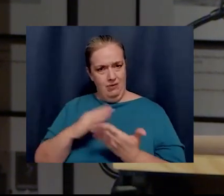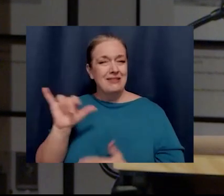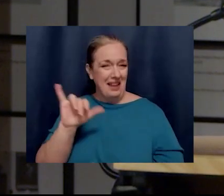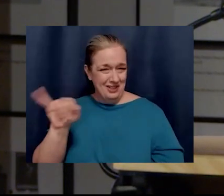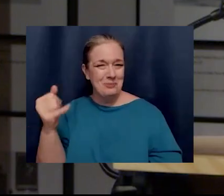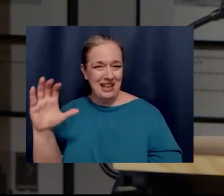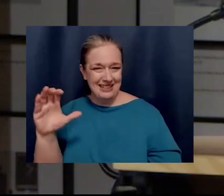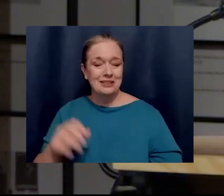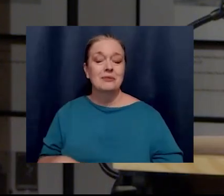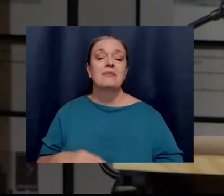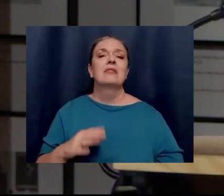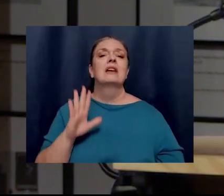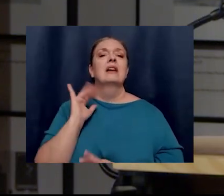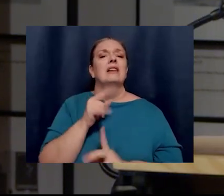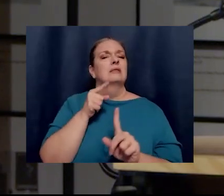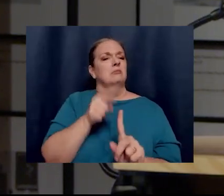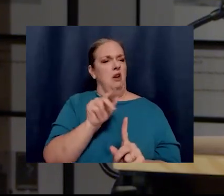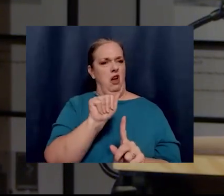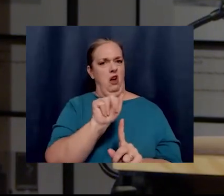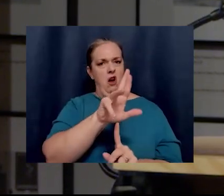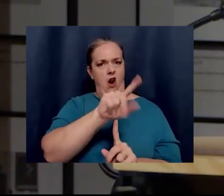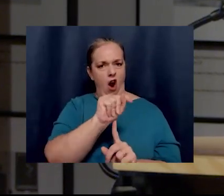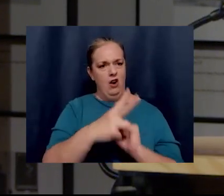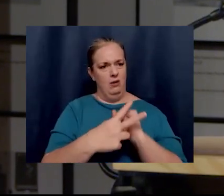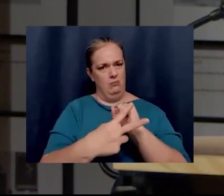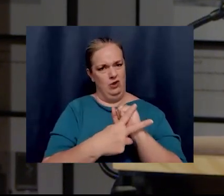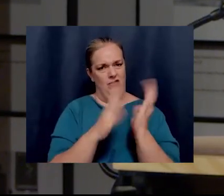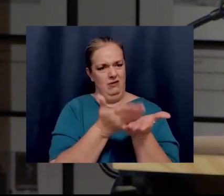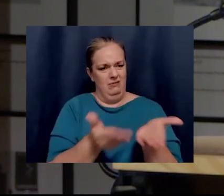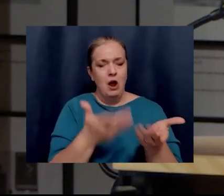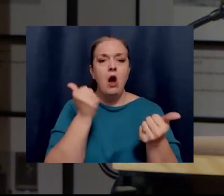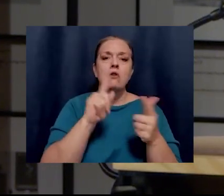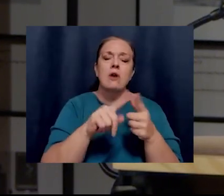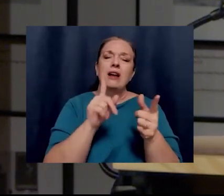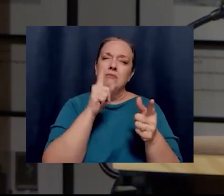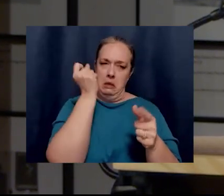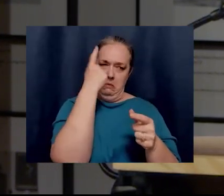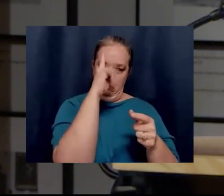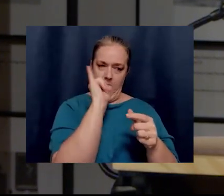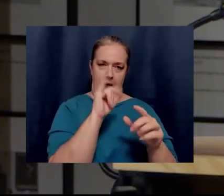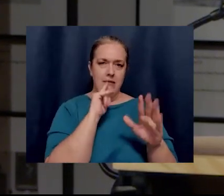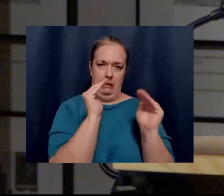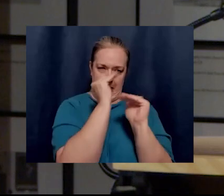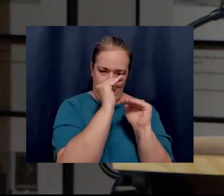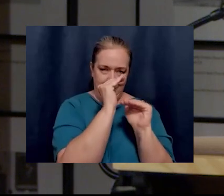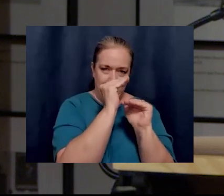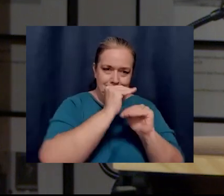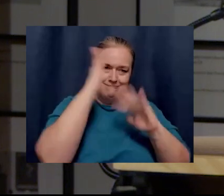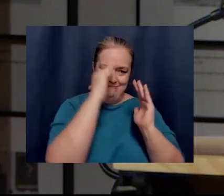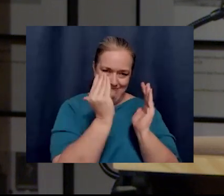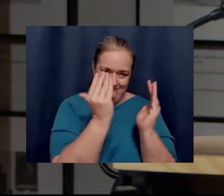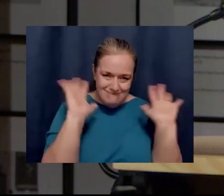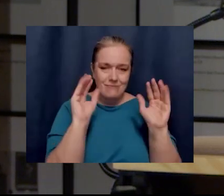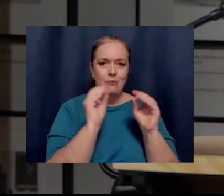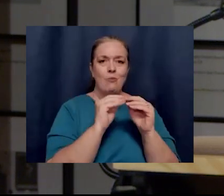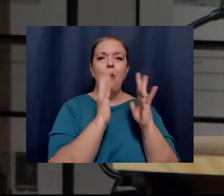expanding the very definition of what constitutes preserved artist material culture. So through these efforts, Valerie has helped spotlight a wider